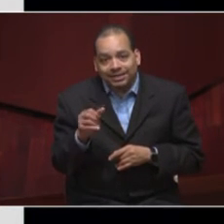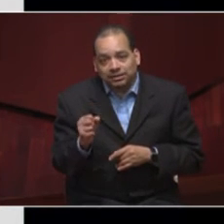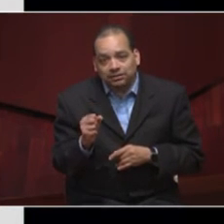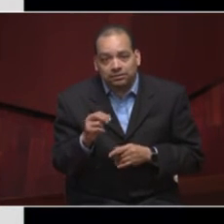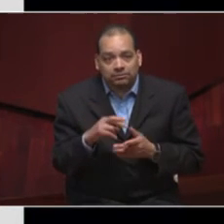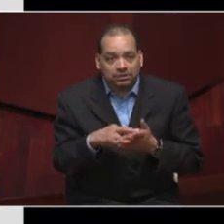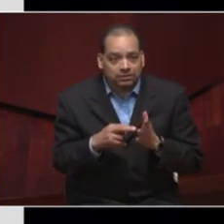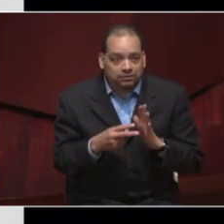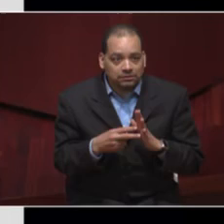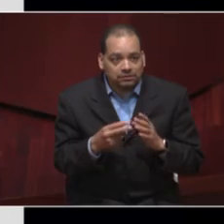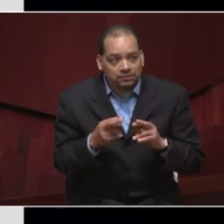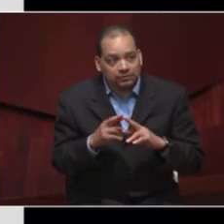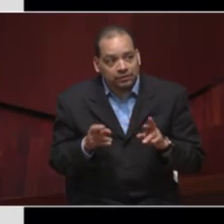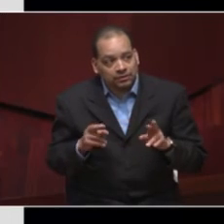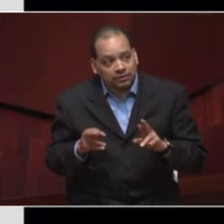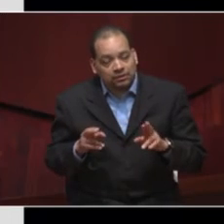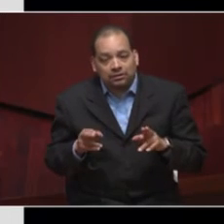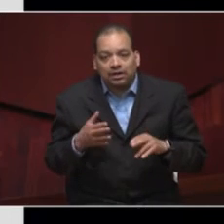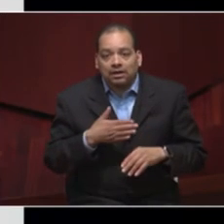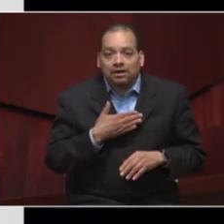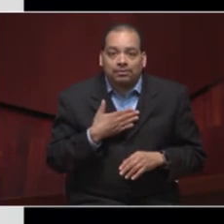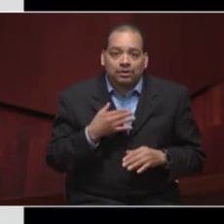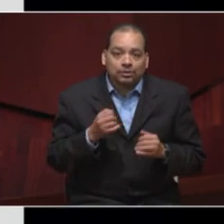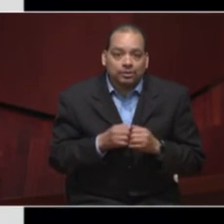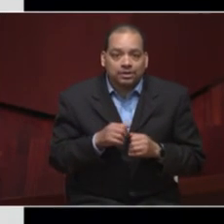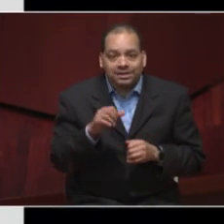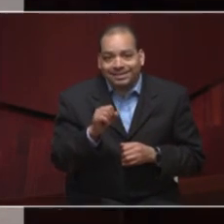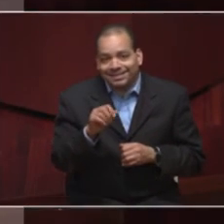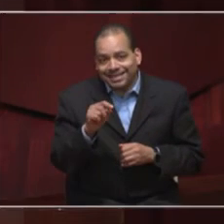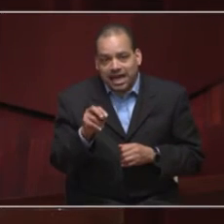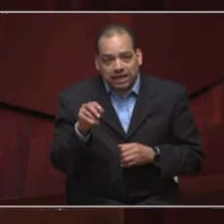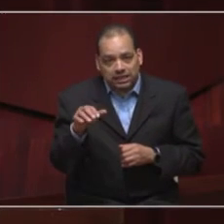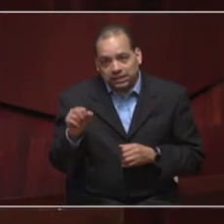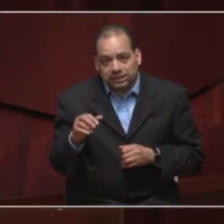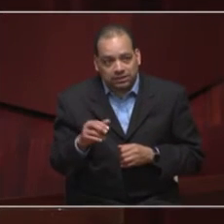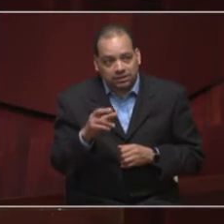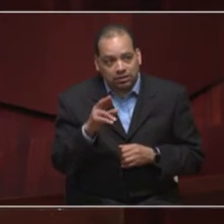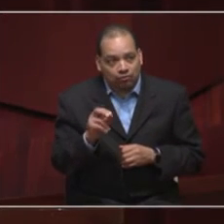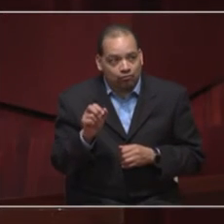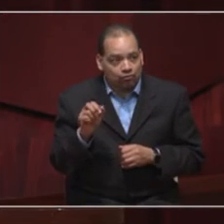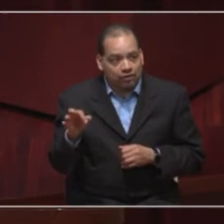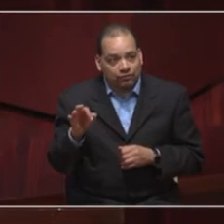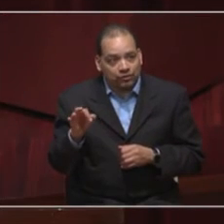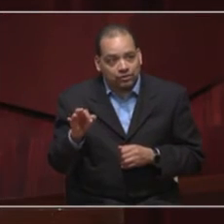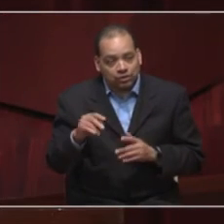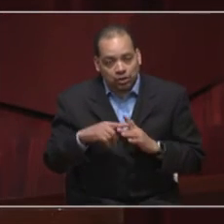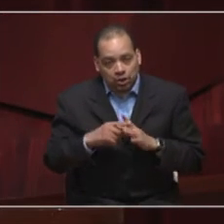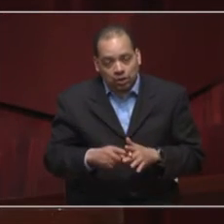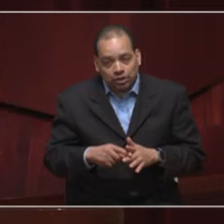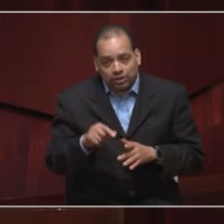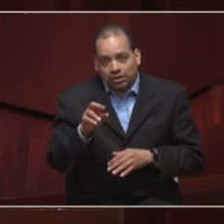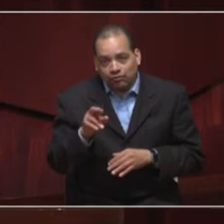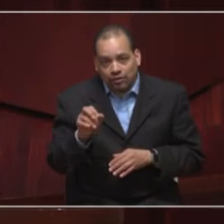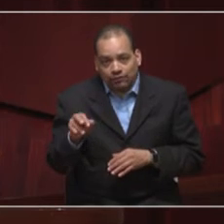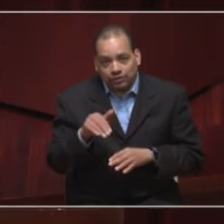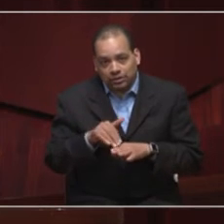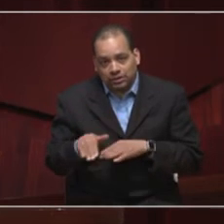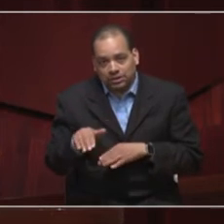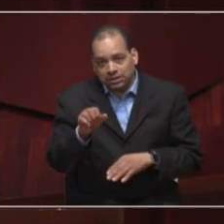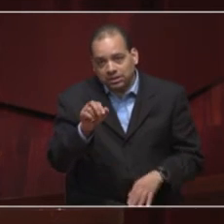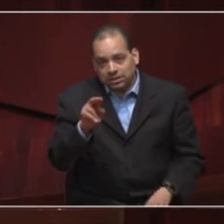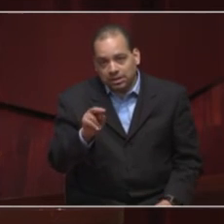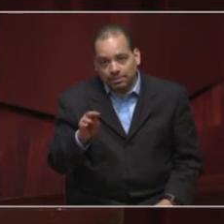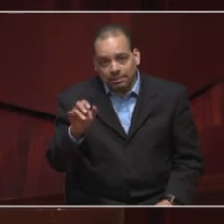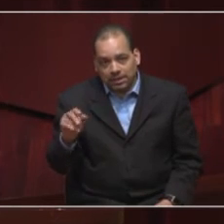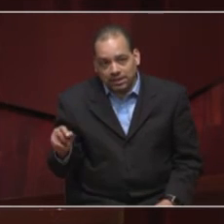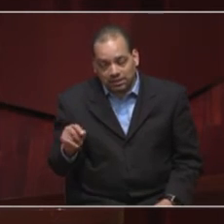where reference requests go from reference initiated to reference submitted to reference in progress to ready for shipment,